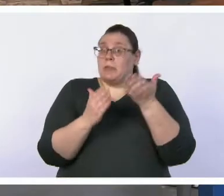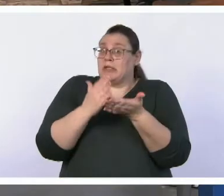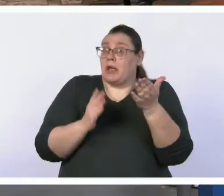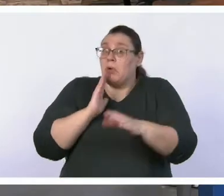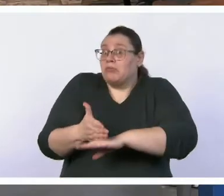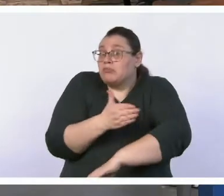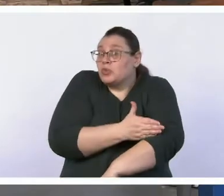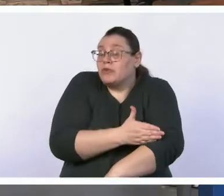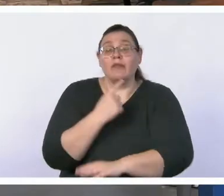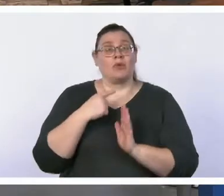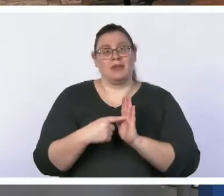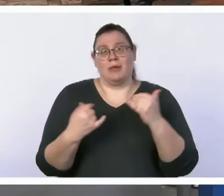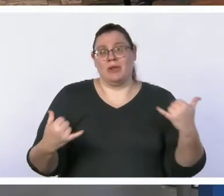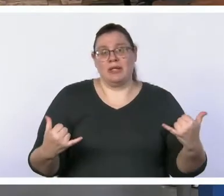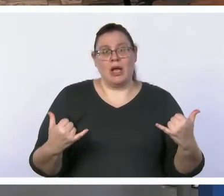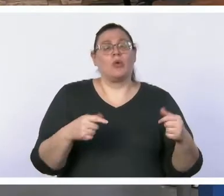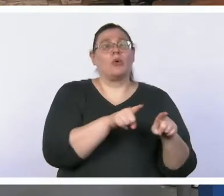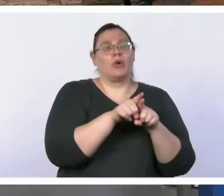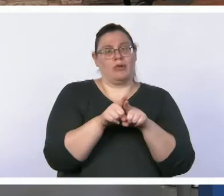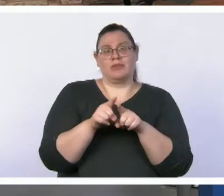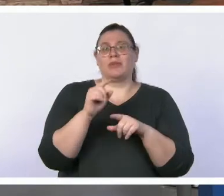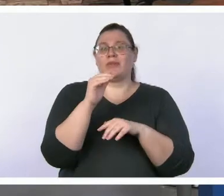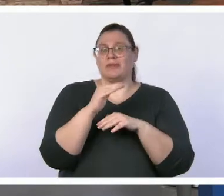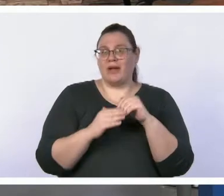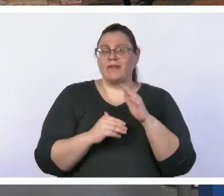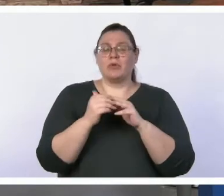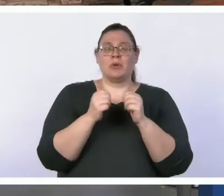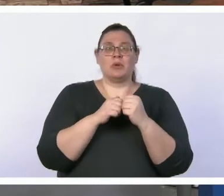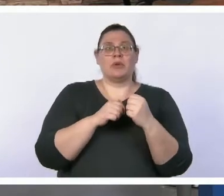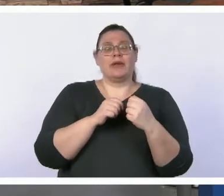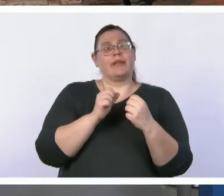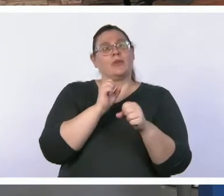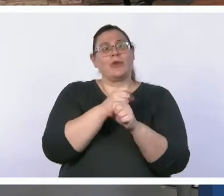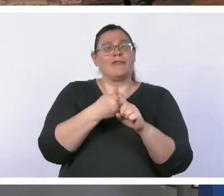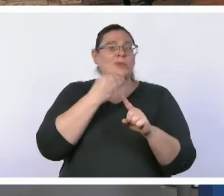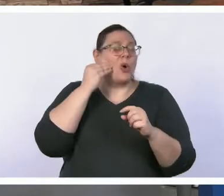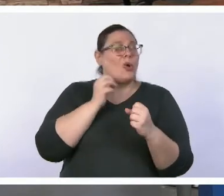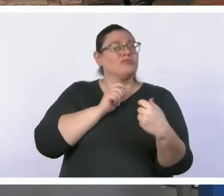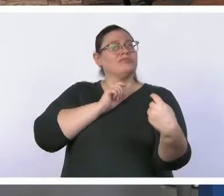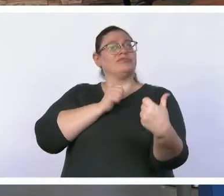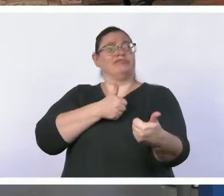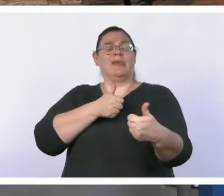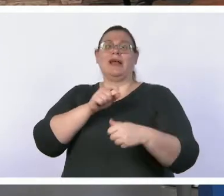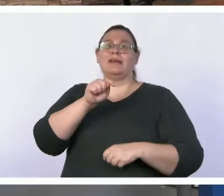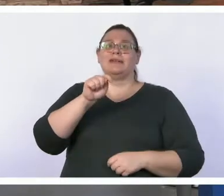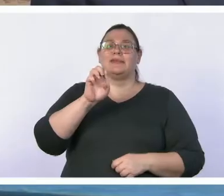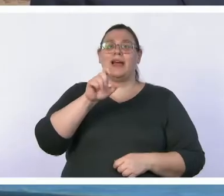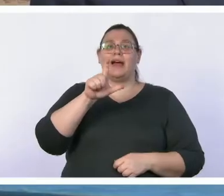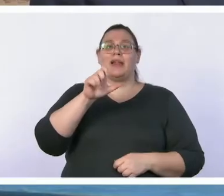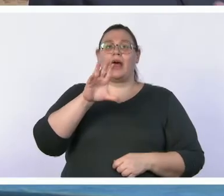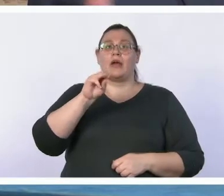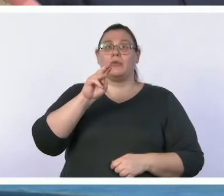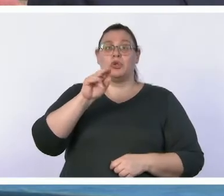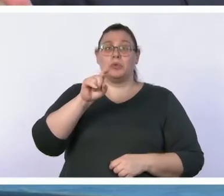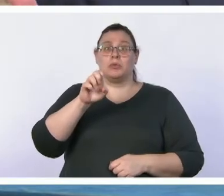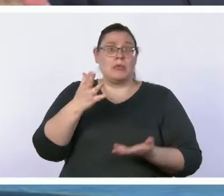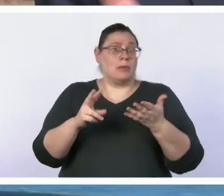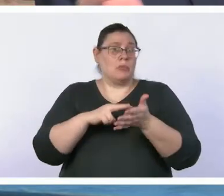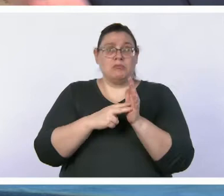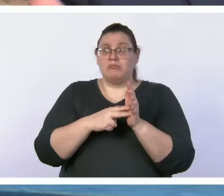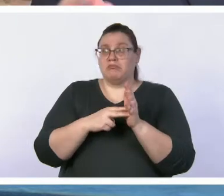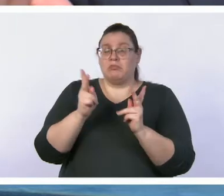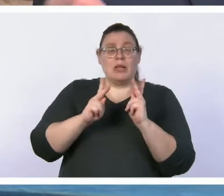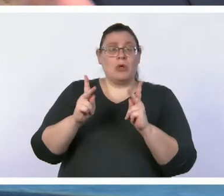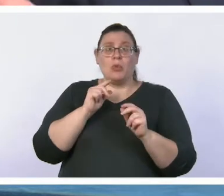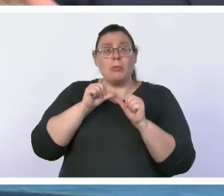For example, now that we're also comfortable with this telecommuting option, that may very well take people off the road permanently. There will